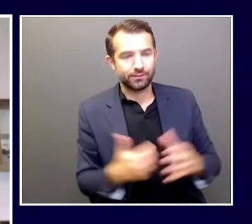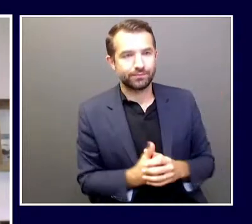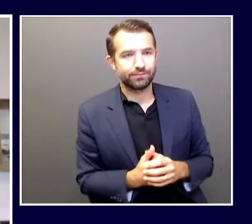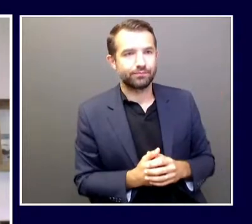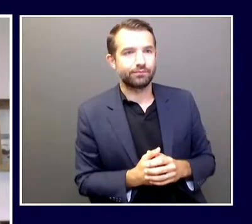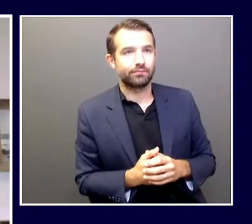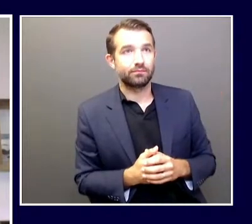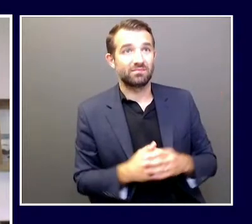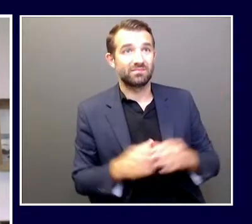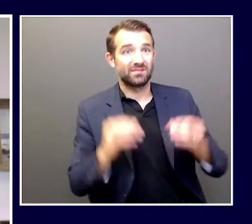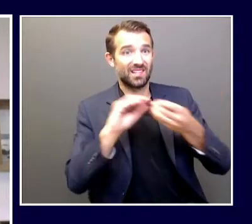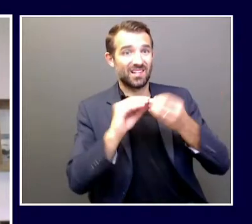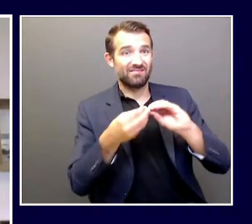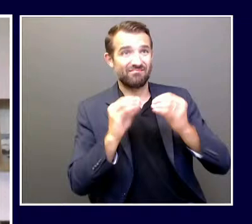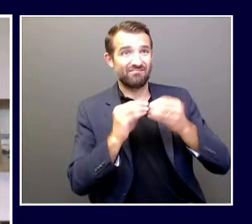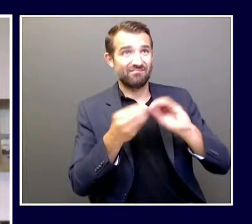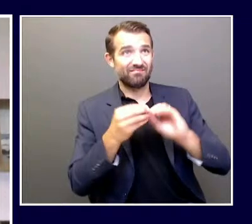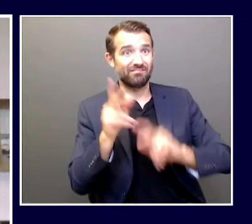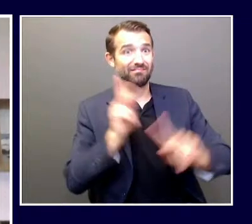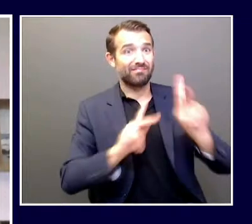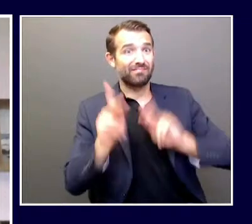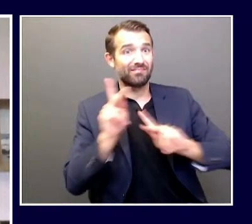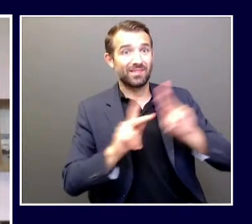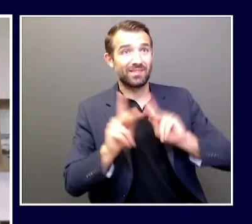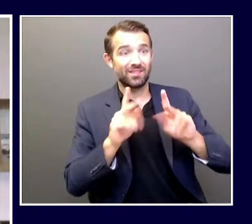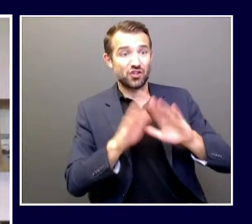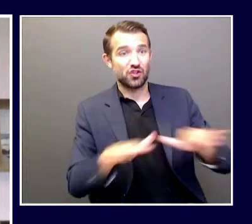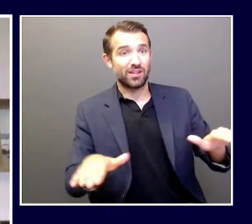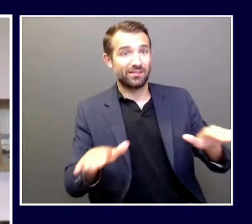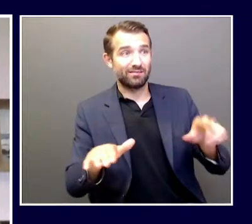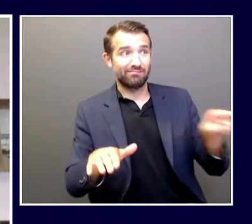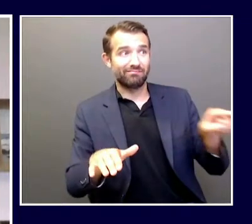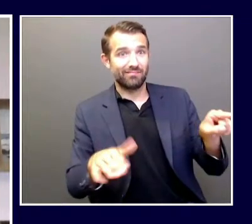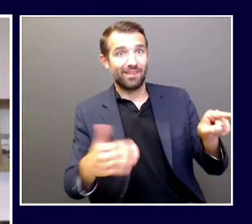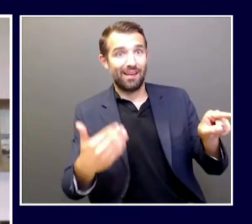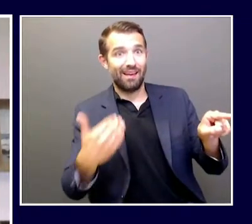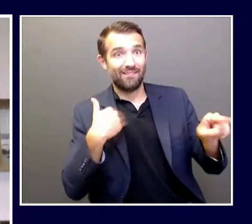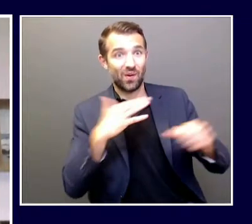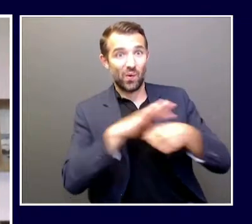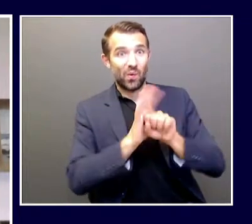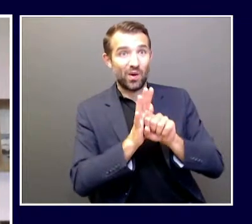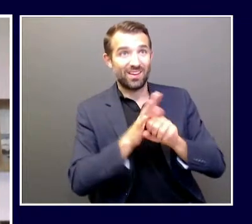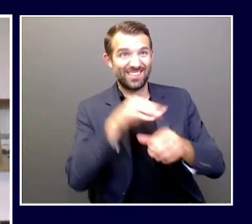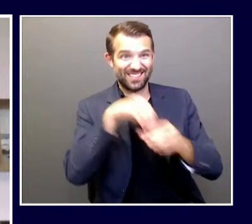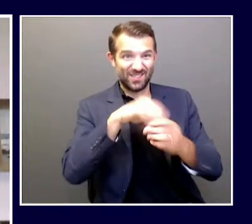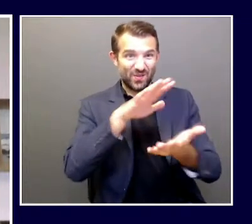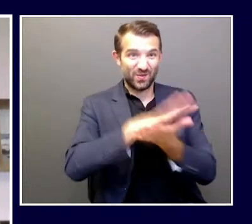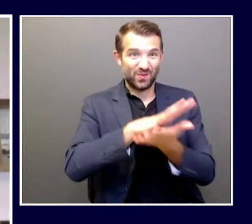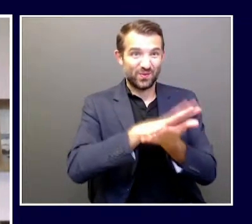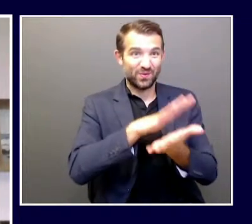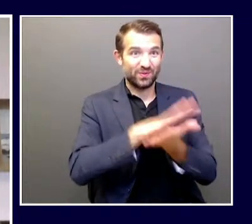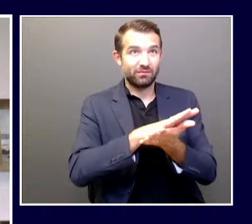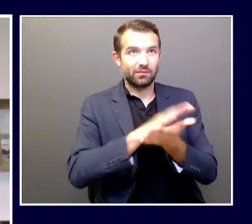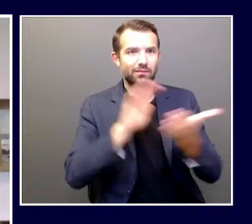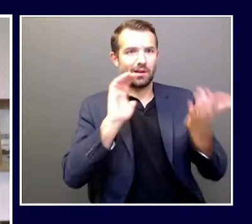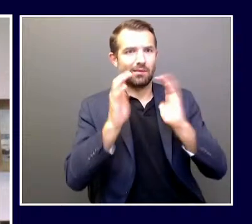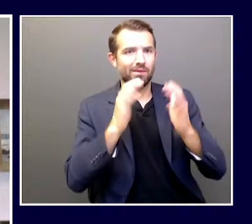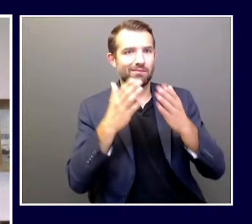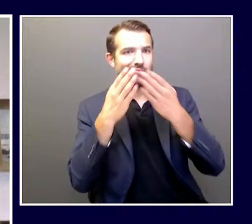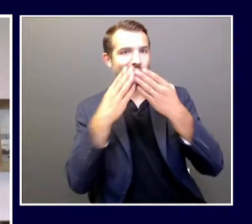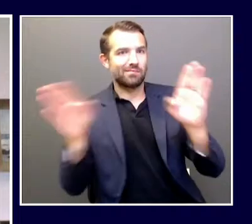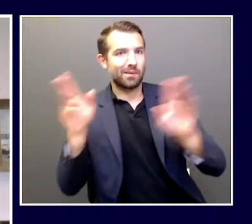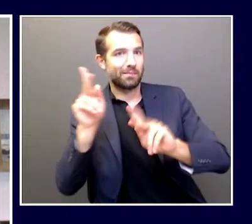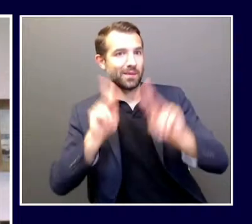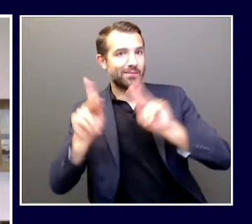actually lower than the rates of COVID in the general population. We're building upon that knowledge going into the next school year with things